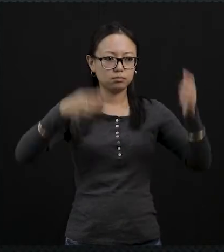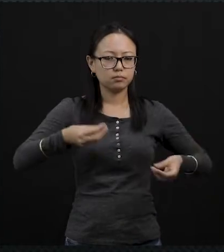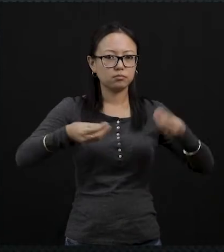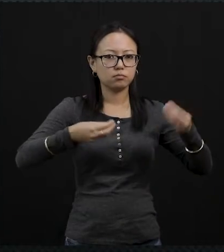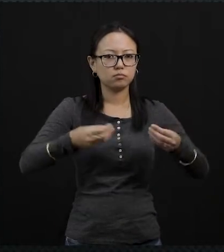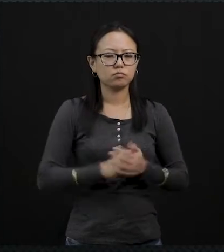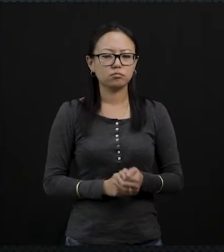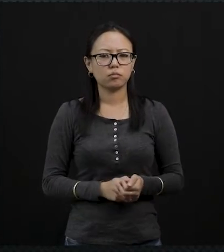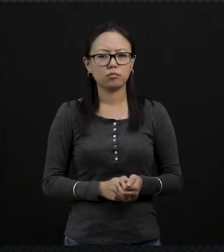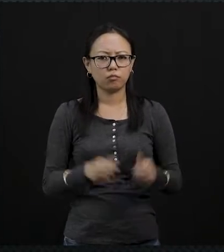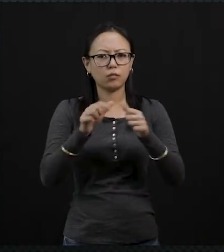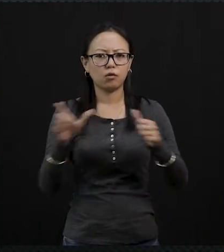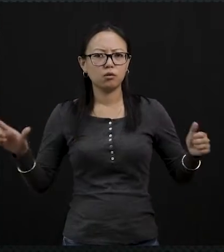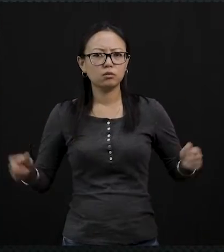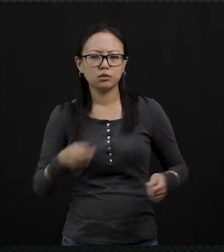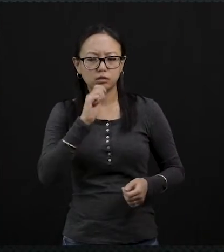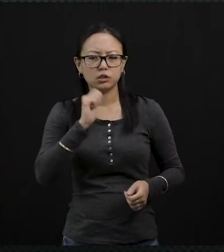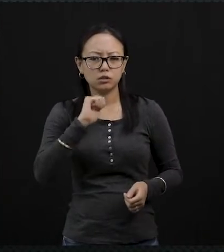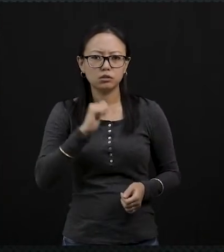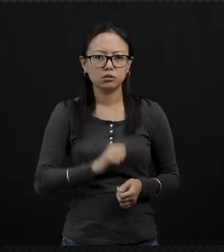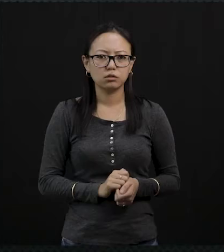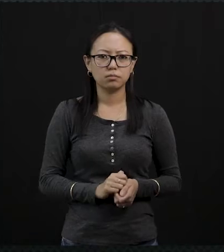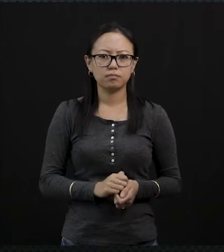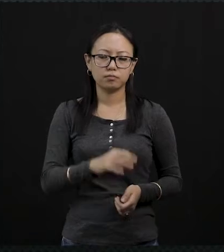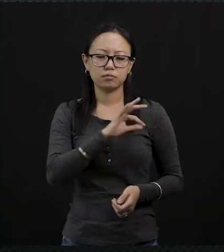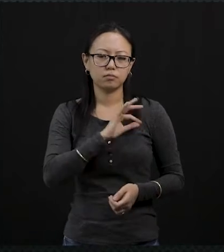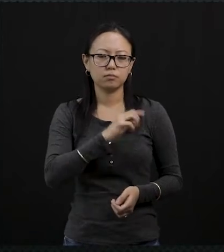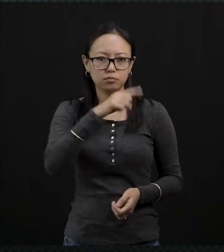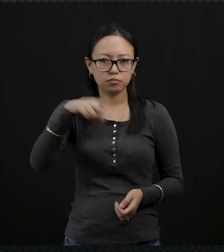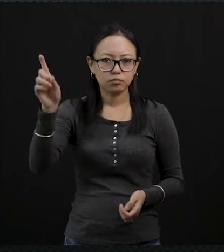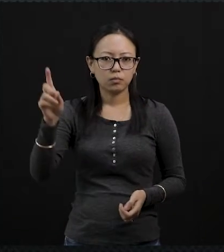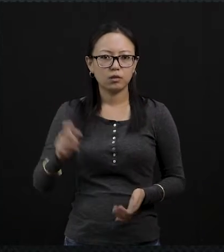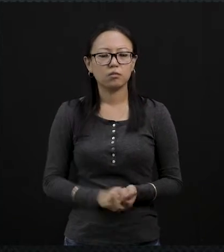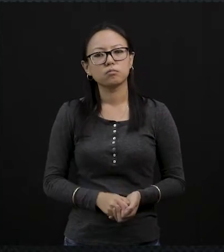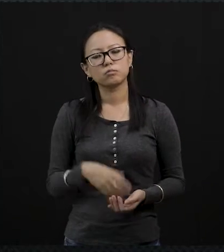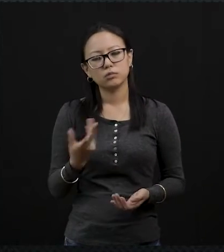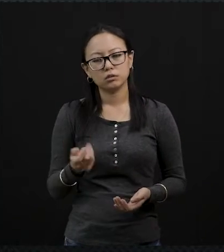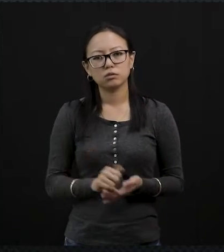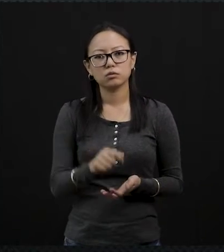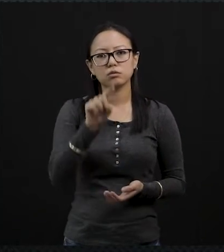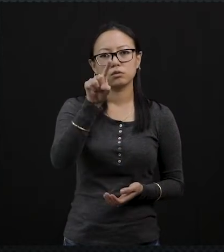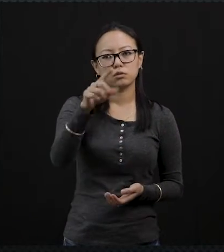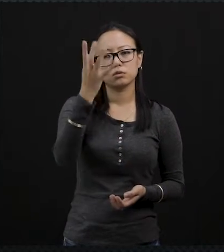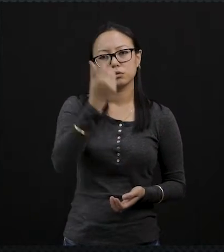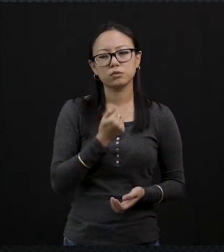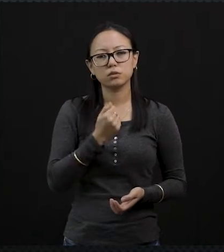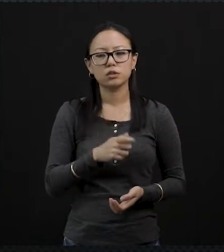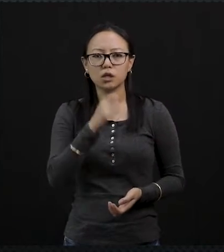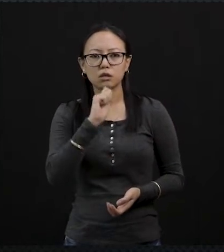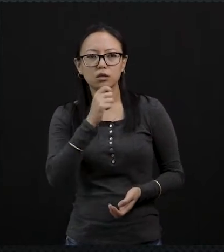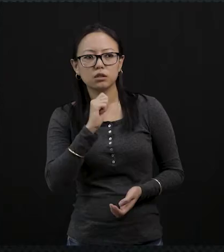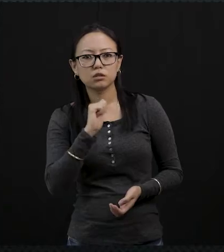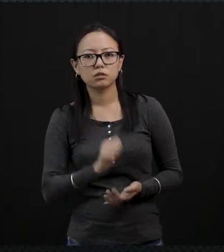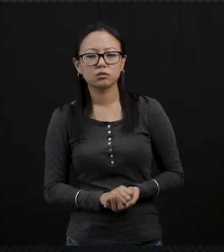different flavor, right? So you want to go get that ice cream, want to go buy an ice cream.